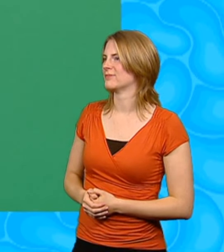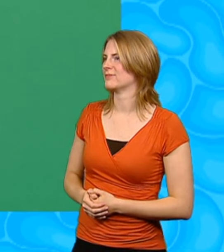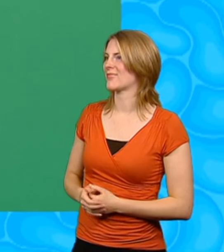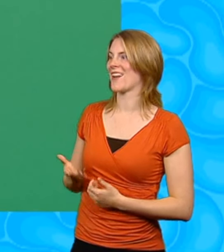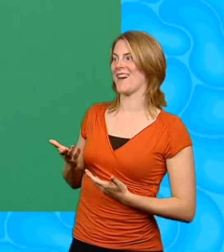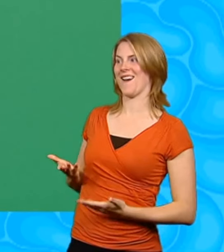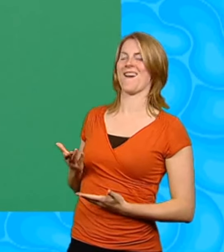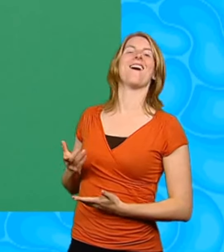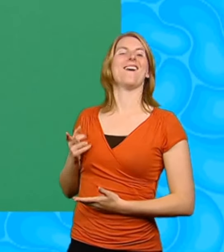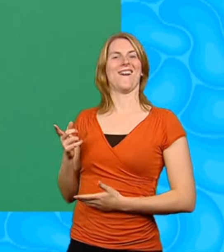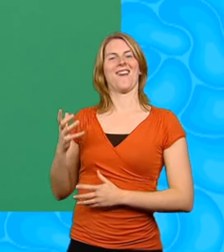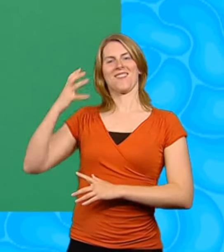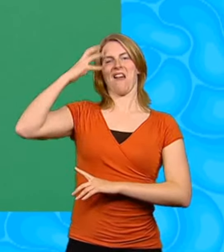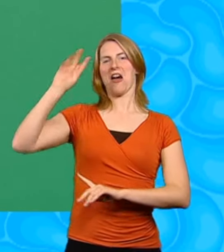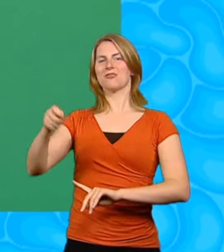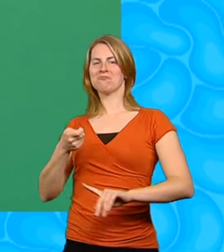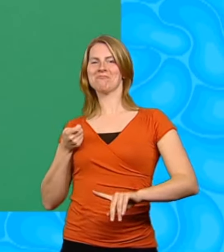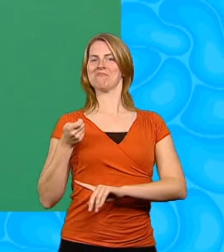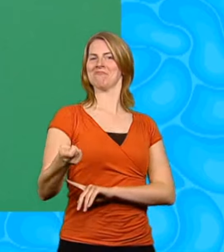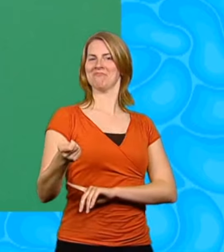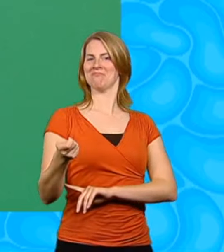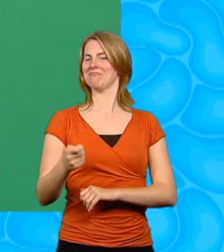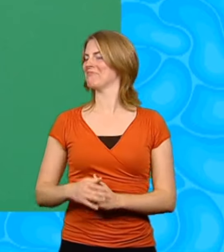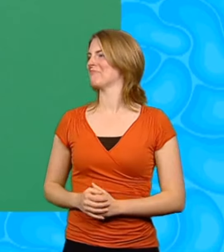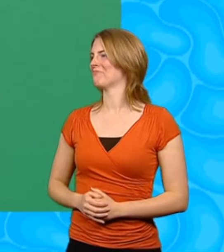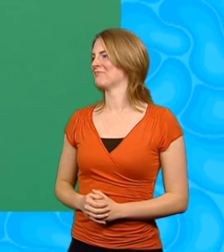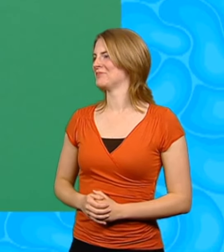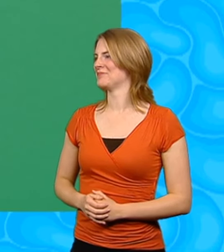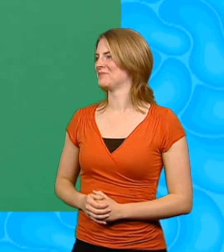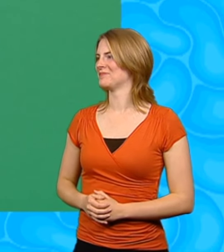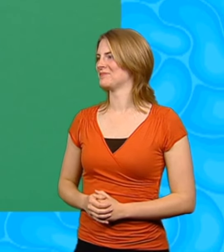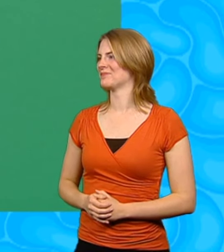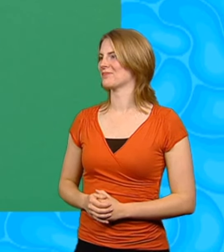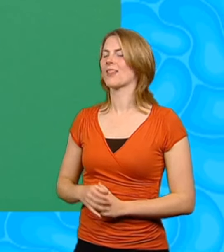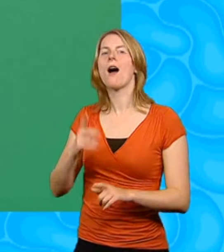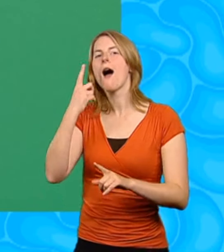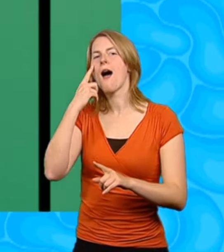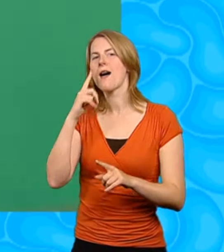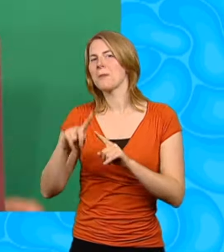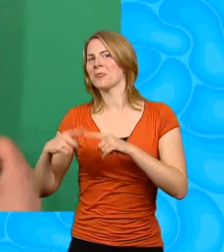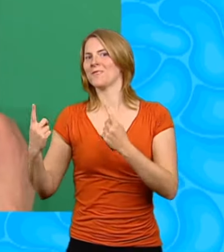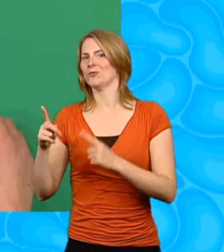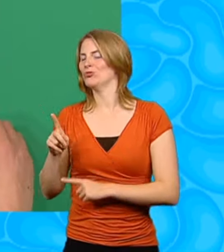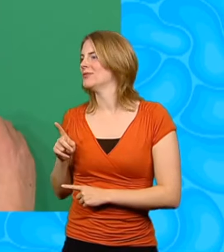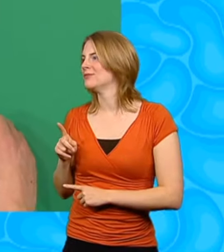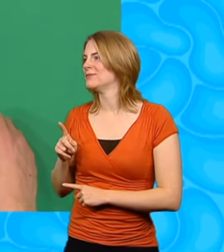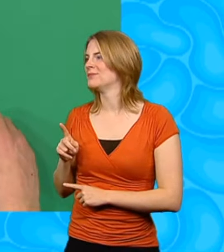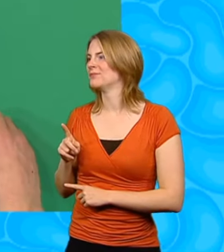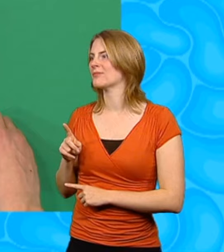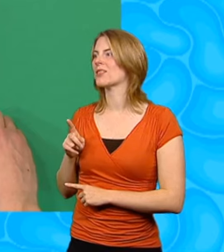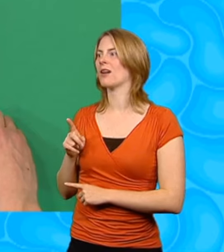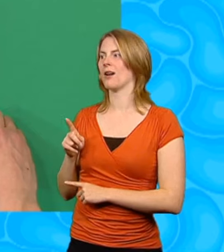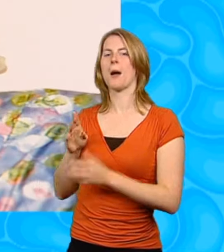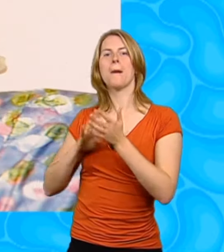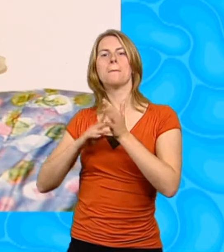There, that's how to turn yourself into a knight in shining armour. Let's try something else. This is a